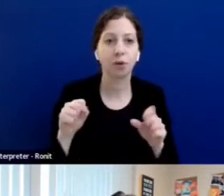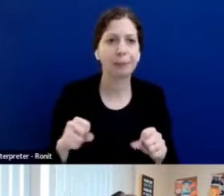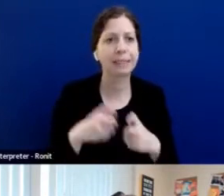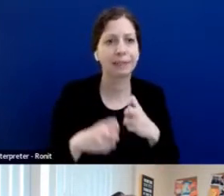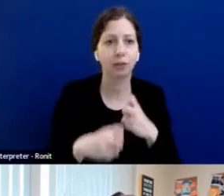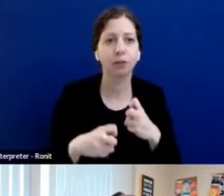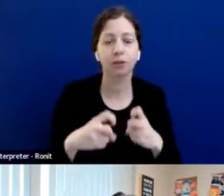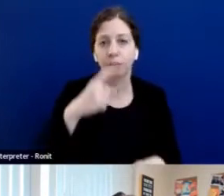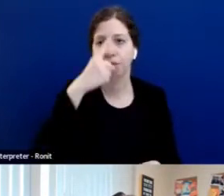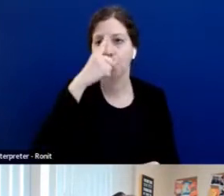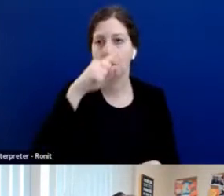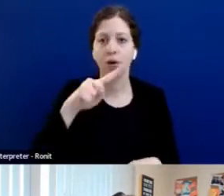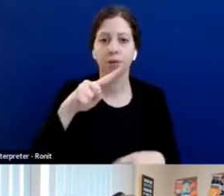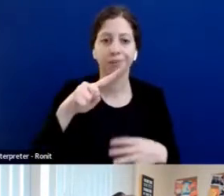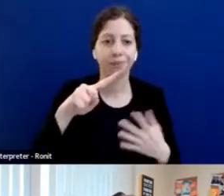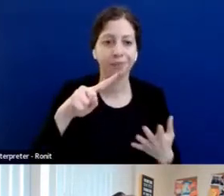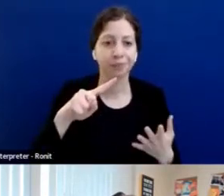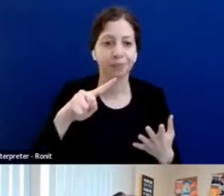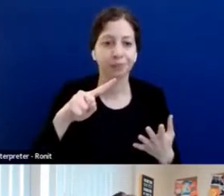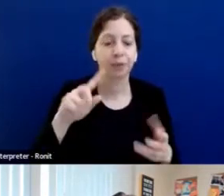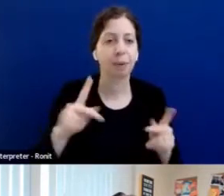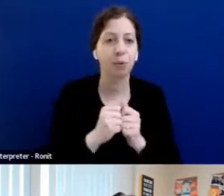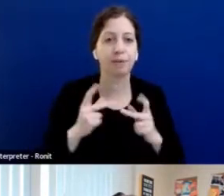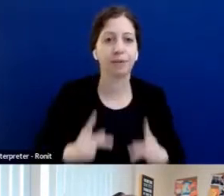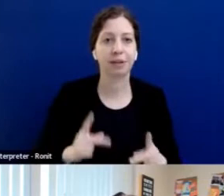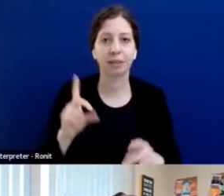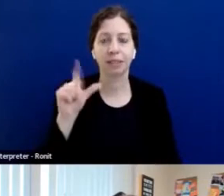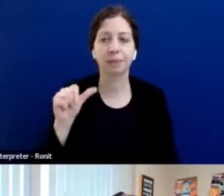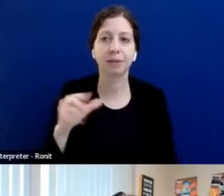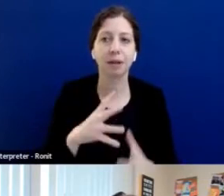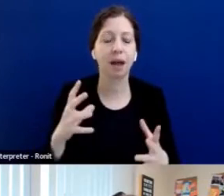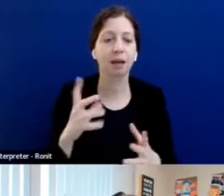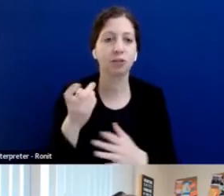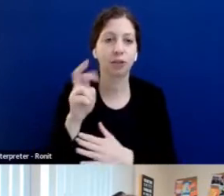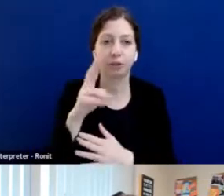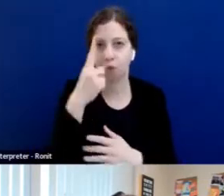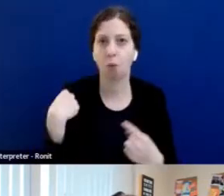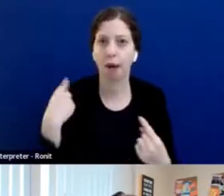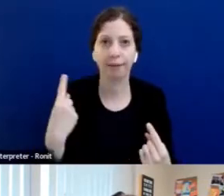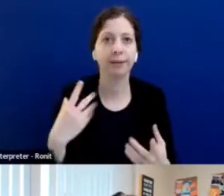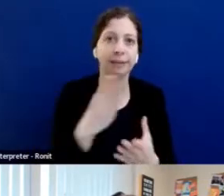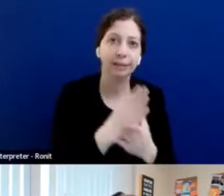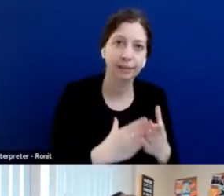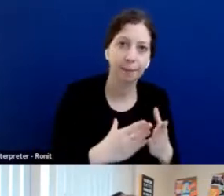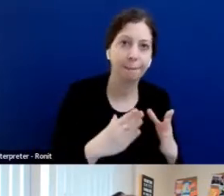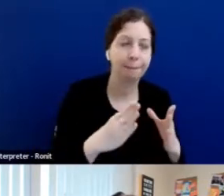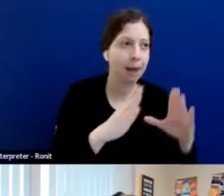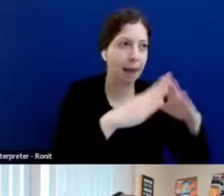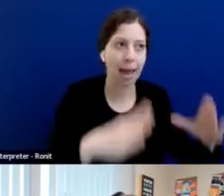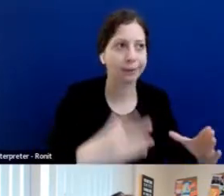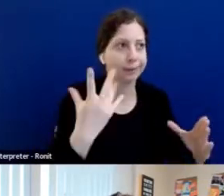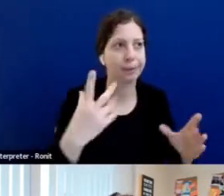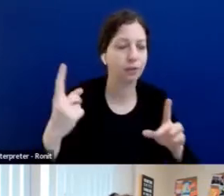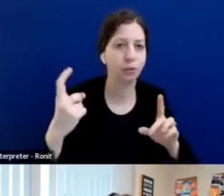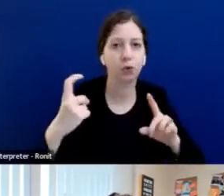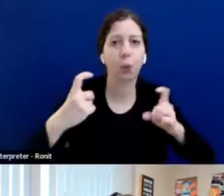difficult for particularly people with physical disabilities. A lot of shelters for a while were like some house that somebody